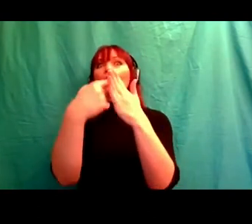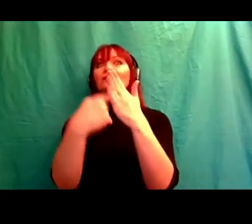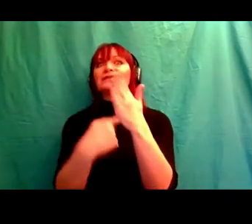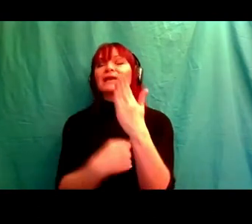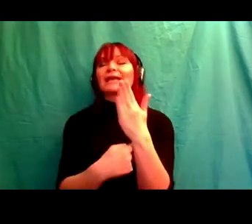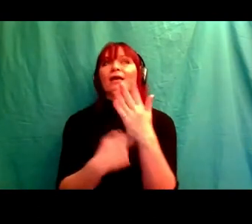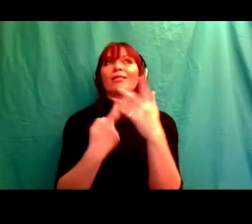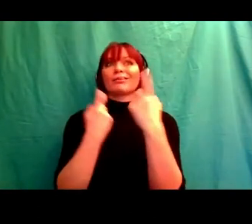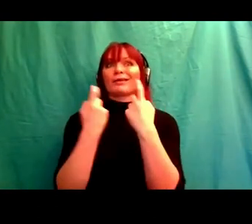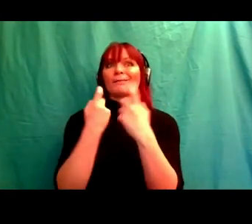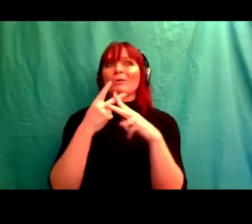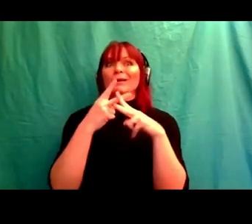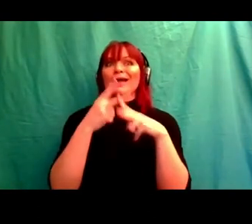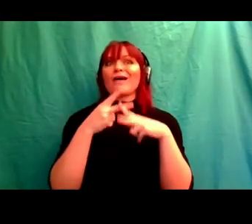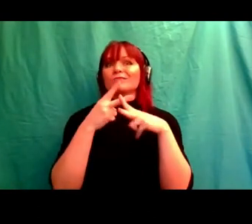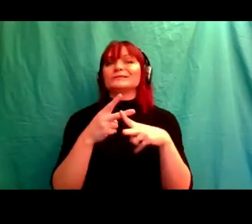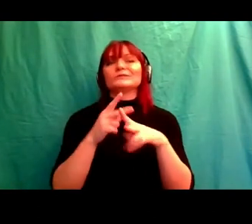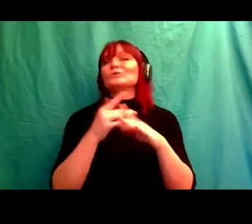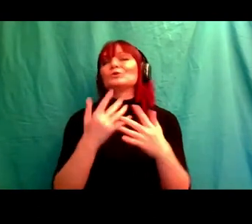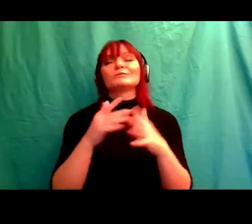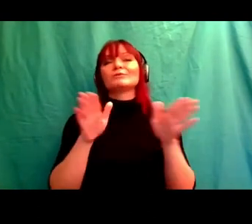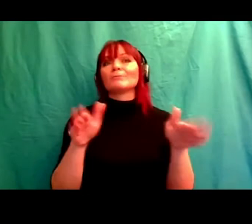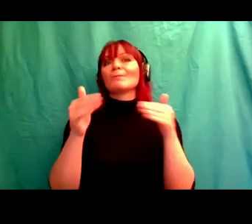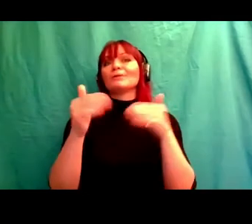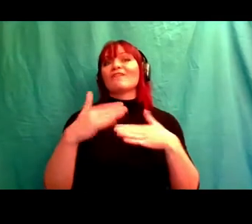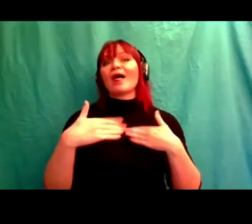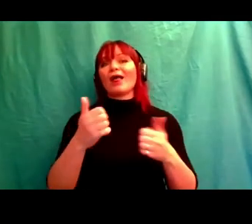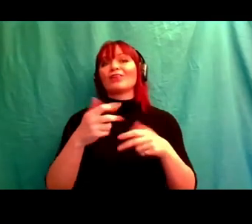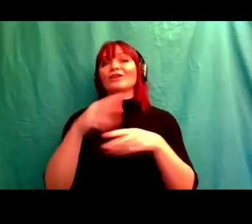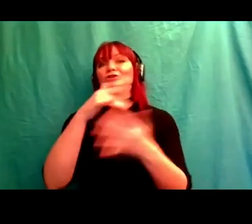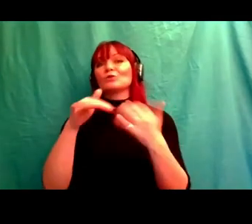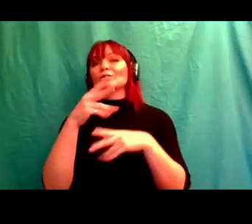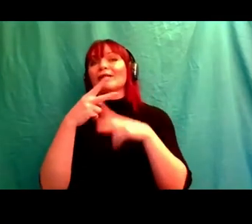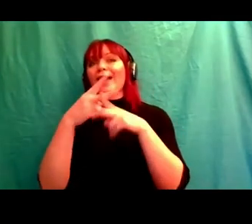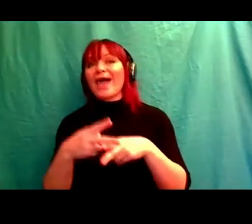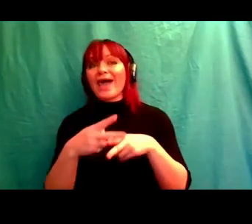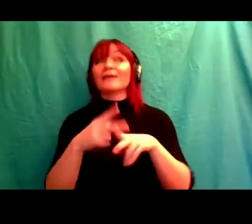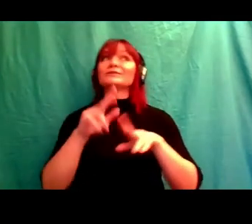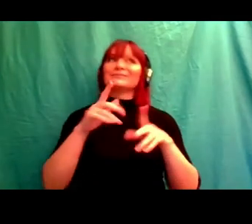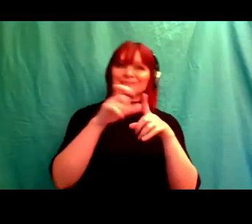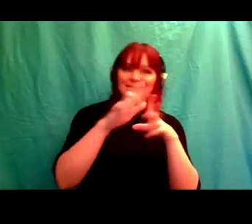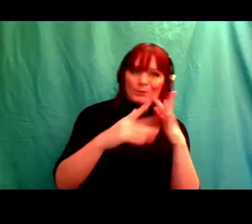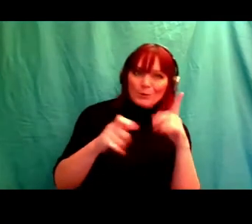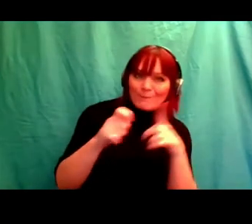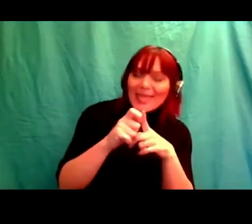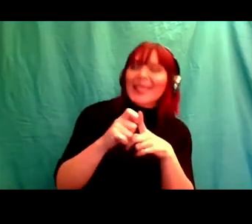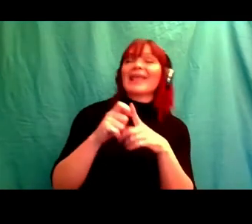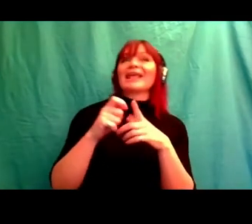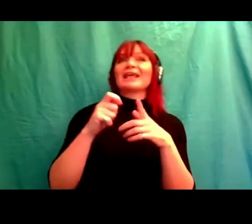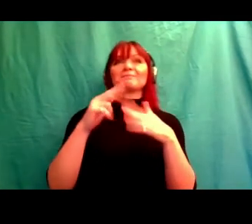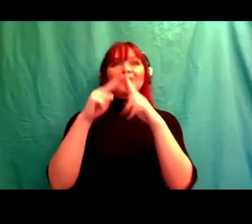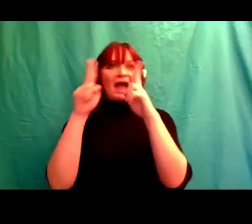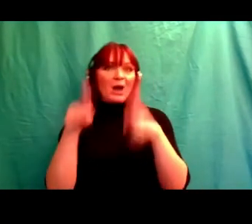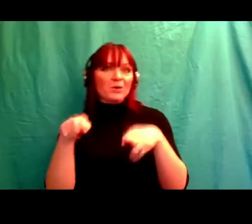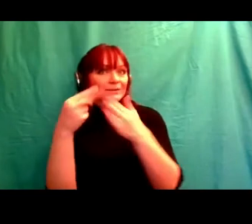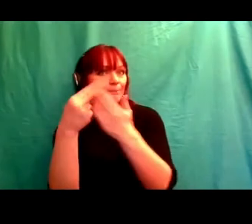just about the Department of Health and Social Care, it's about the Department for Work and Pensions. It might also be things like housing policy. So there's a